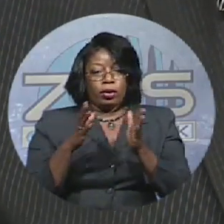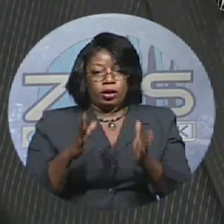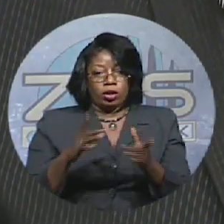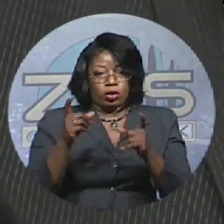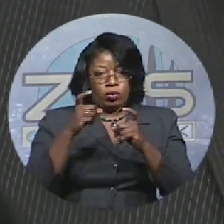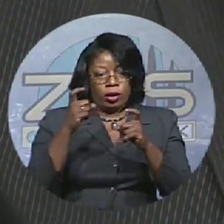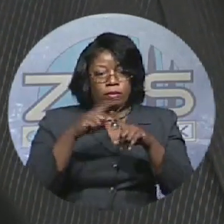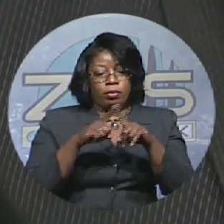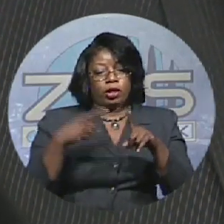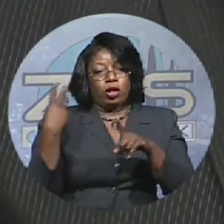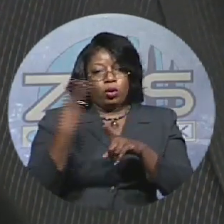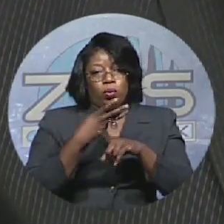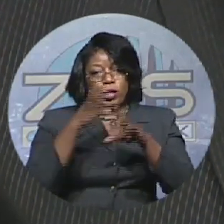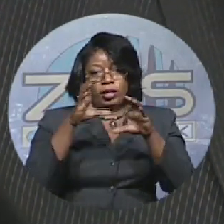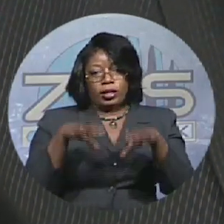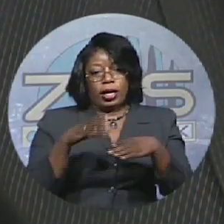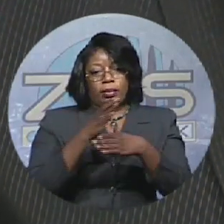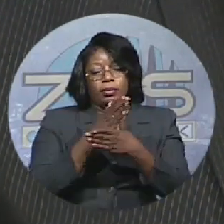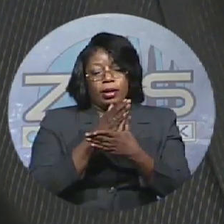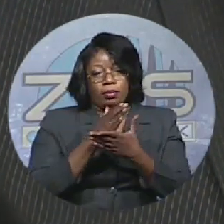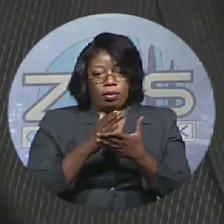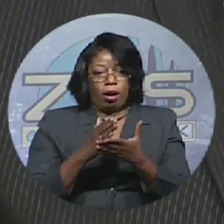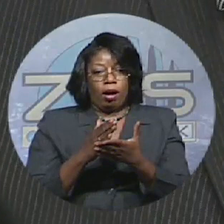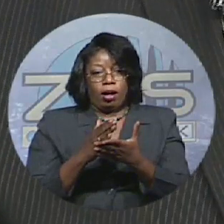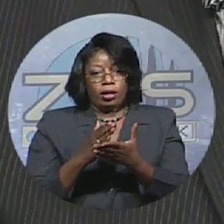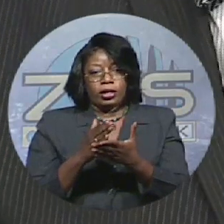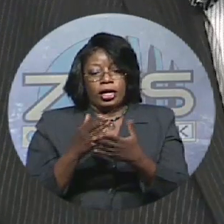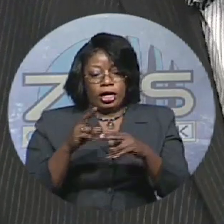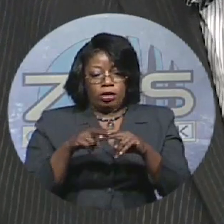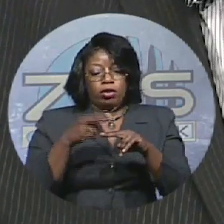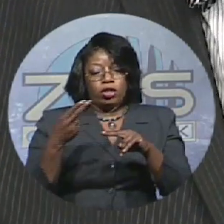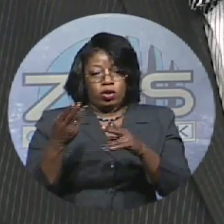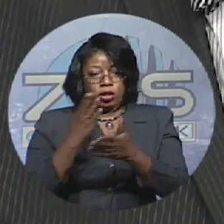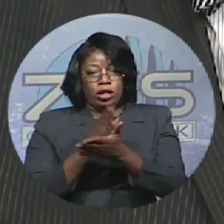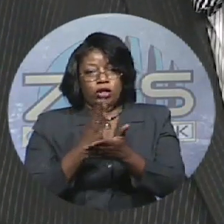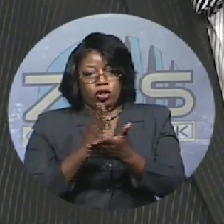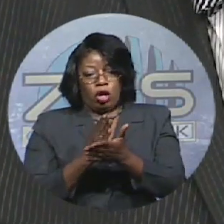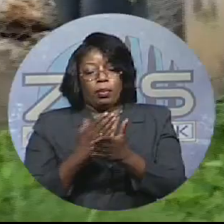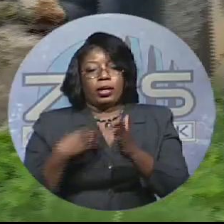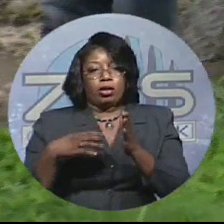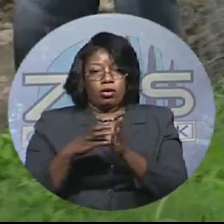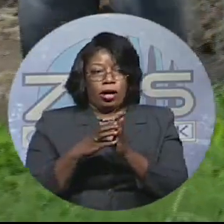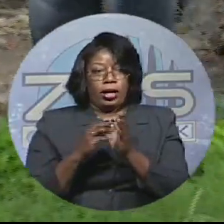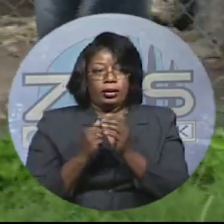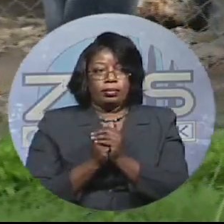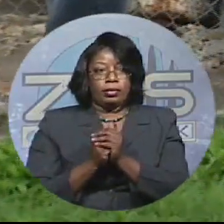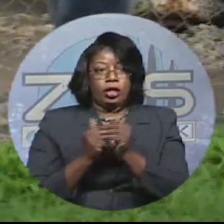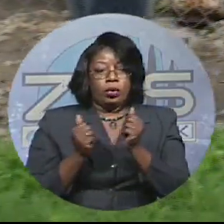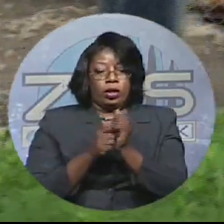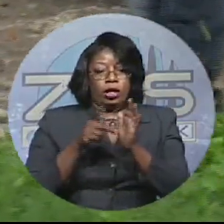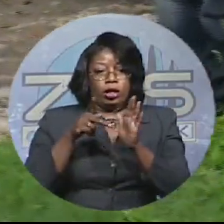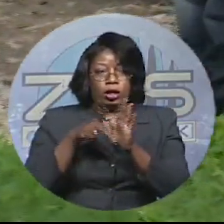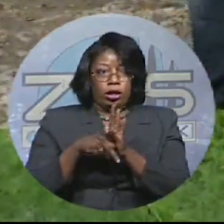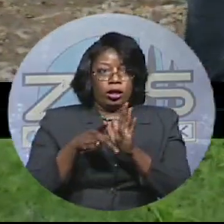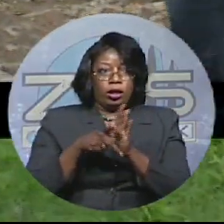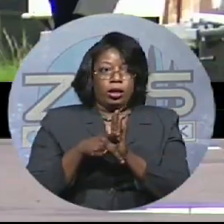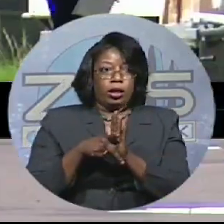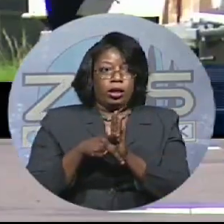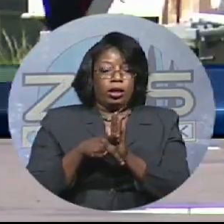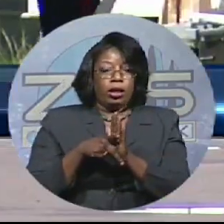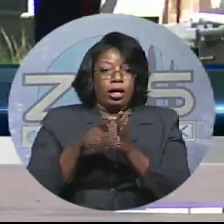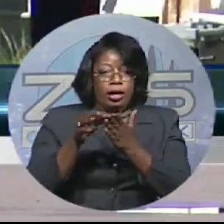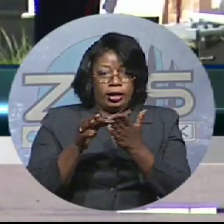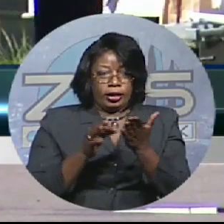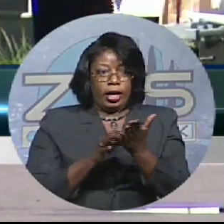a part in breaking the back of crime. Here's Cleopatra Murphy. With the country's murder count on pace to surpass